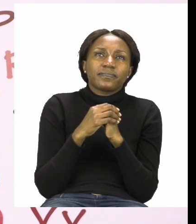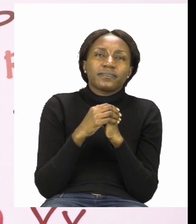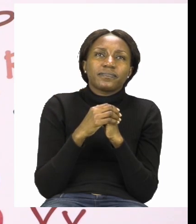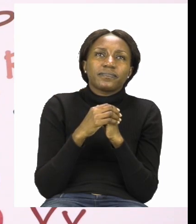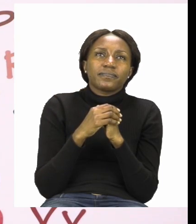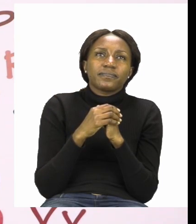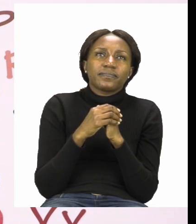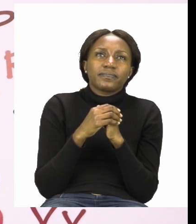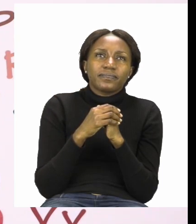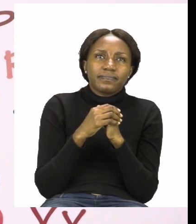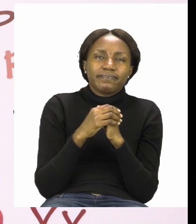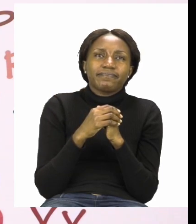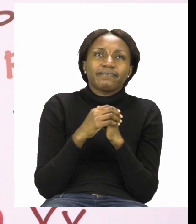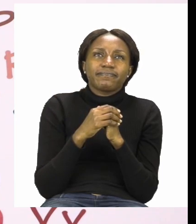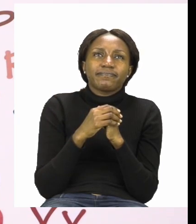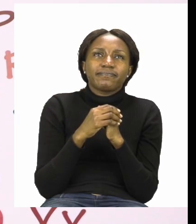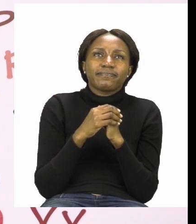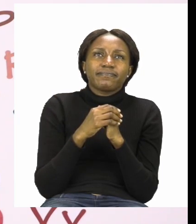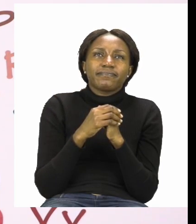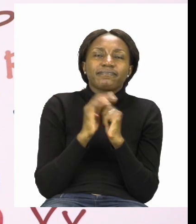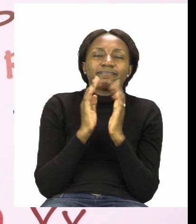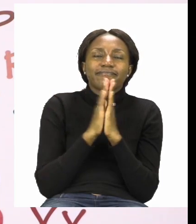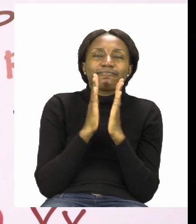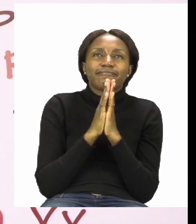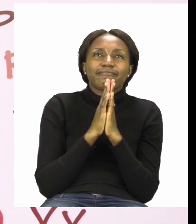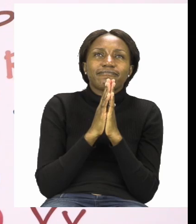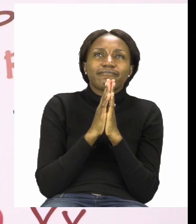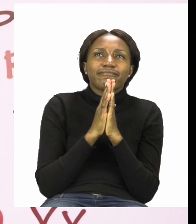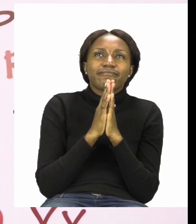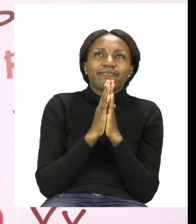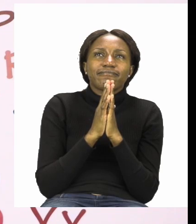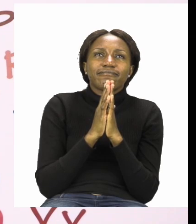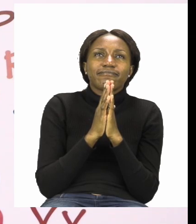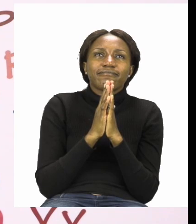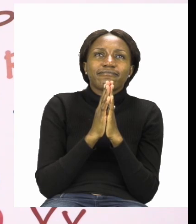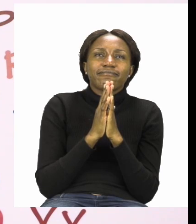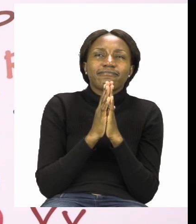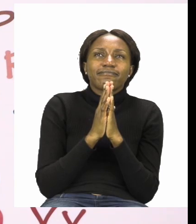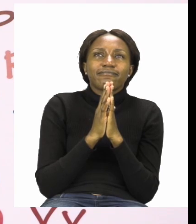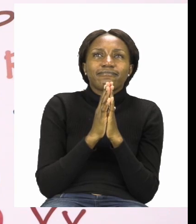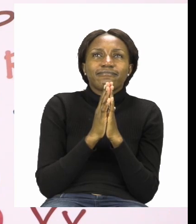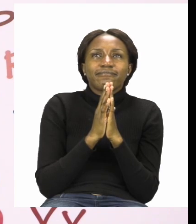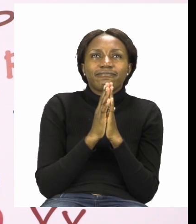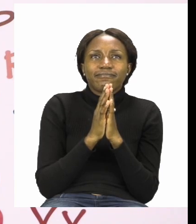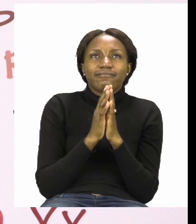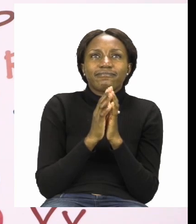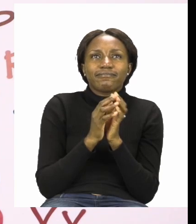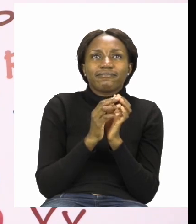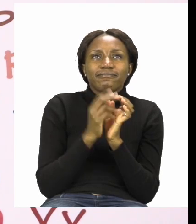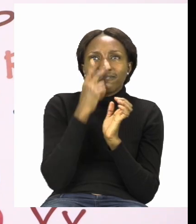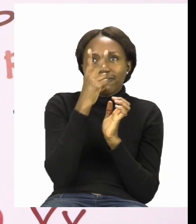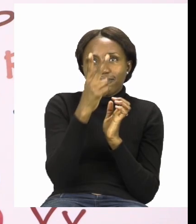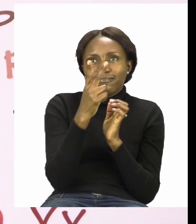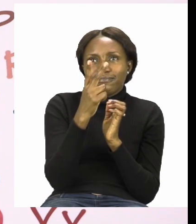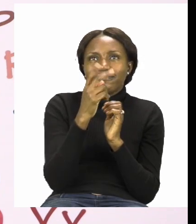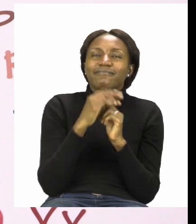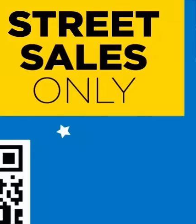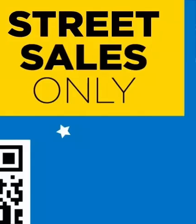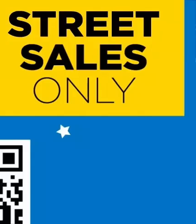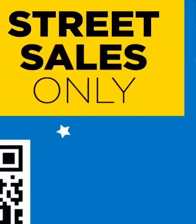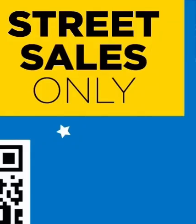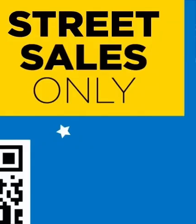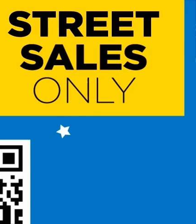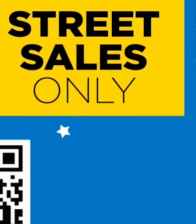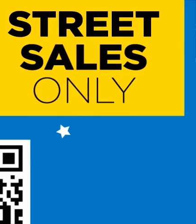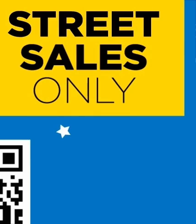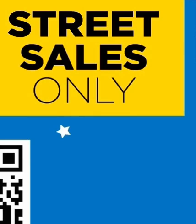your number line carefully. Take your time with both exercises, boys and girls, and I'll see you soon after the advert break.